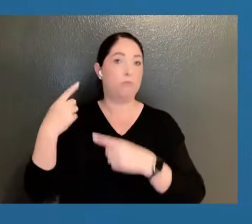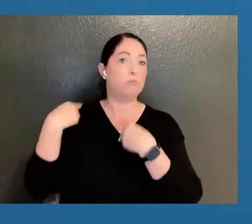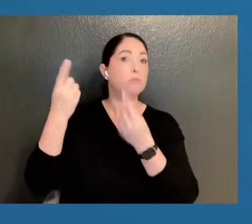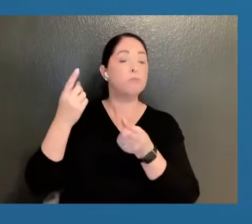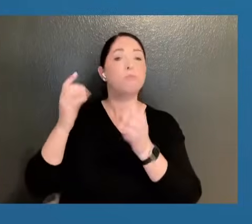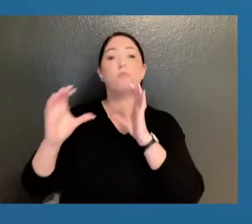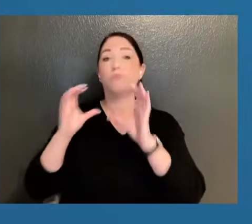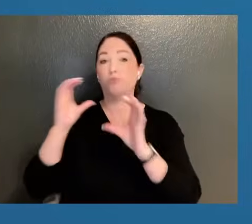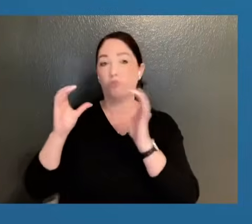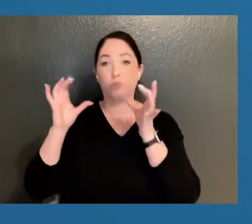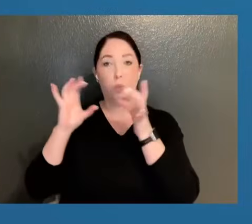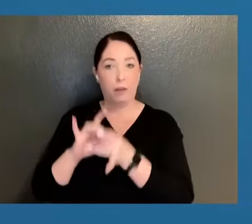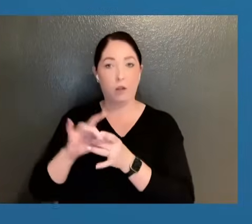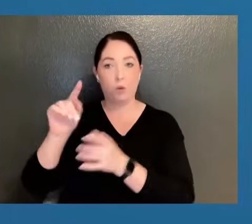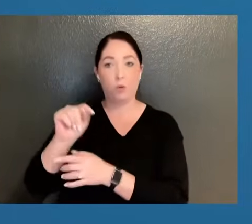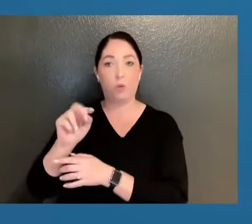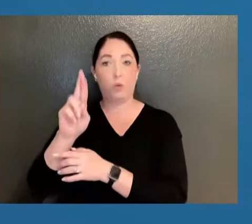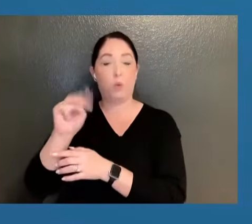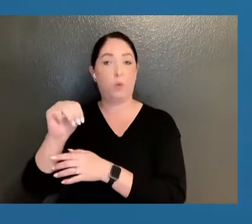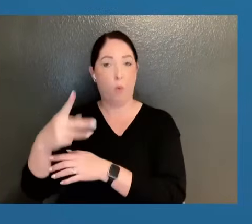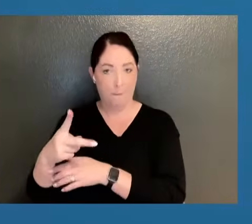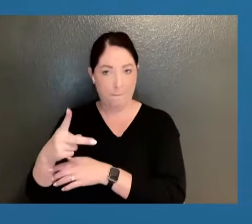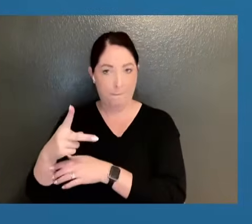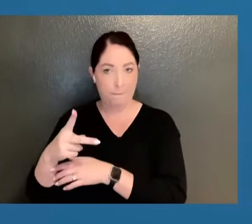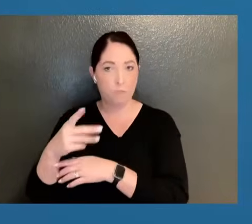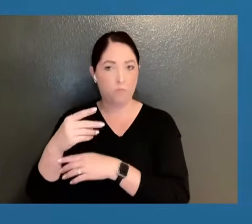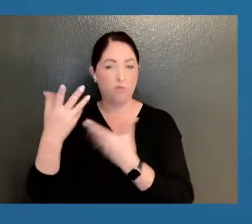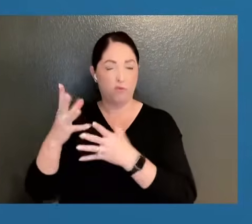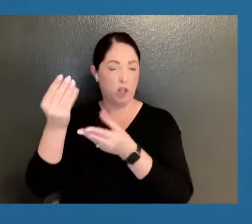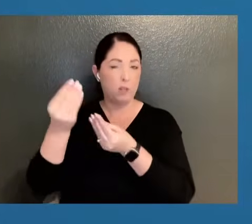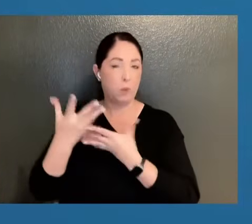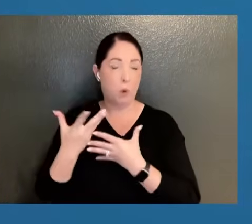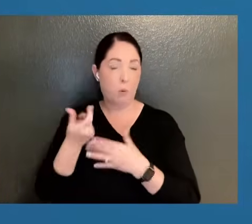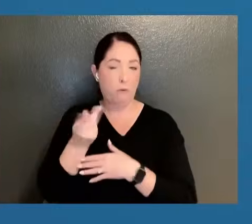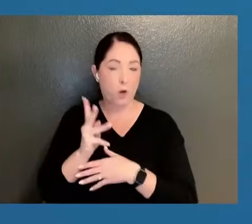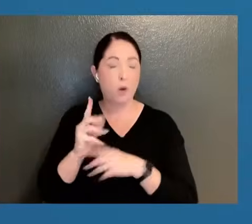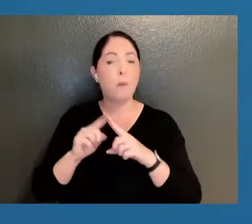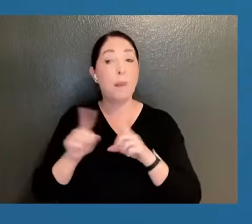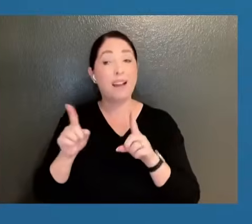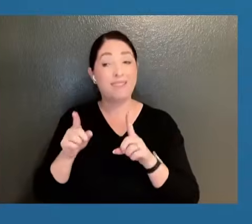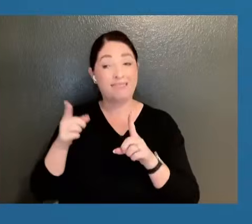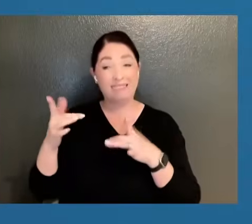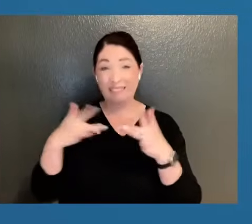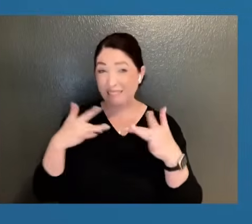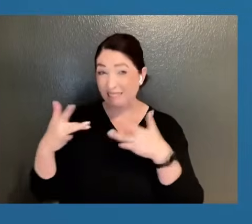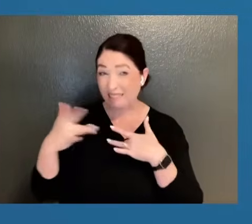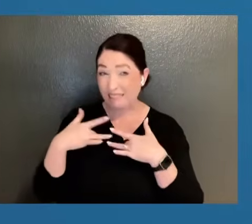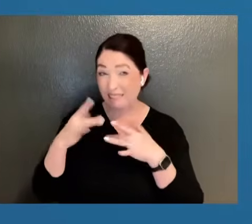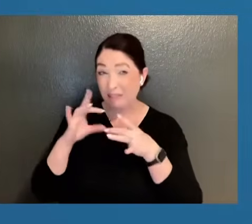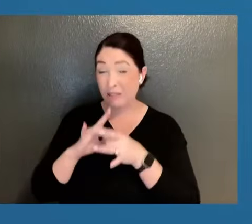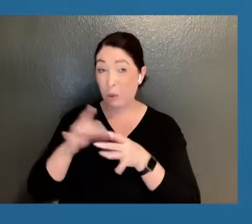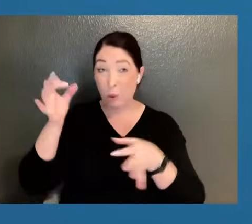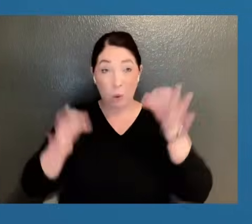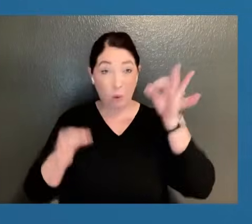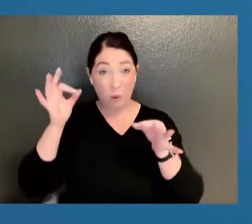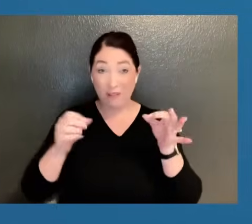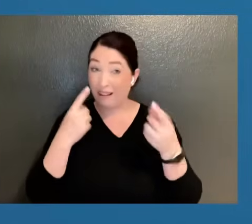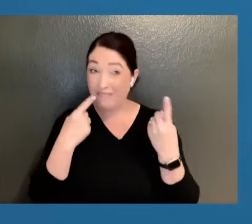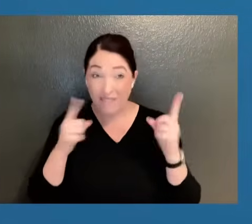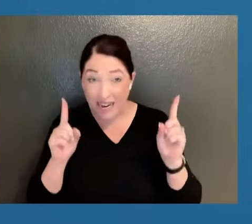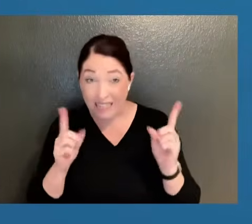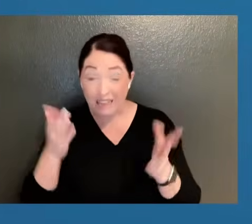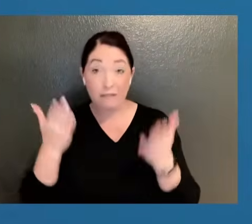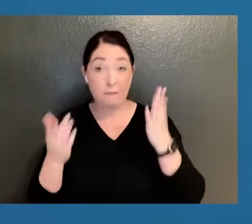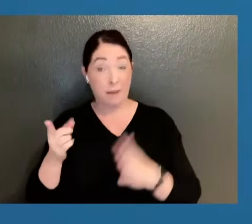Trump about this. You've told me about some of them. But how concerned are you that since the courts haven't been effective, that he might find a